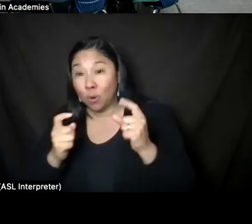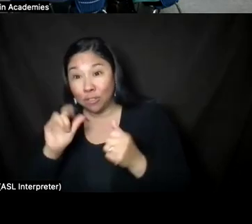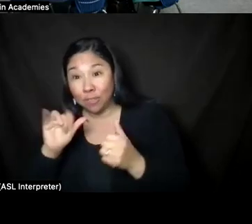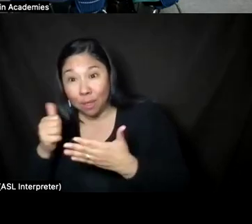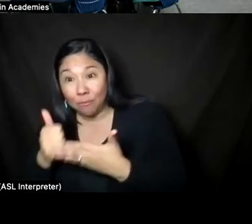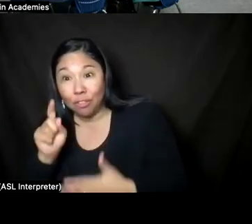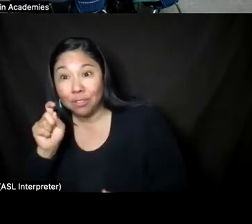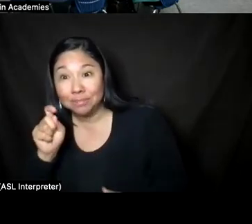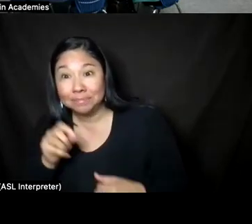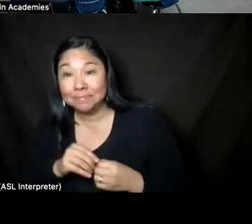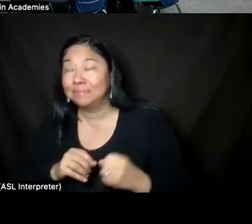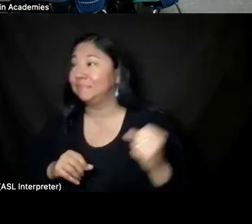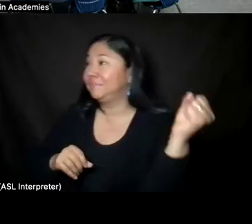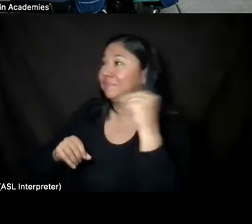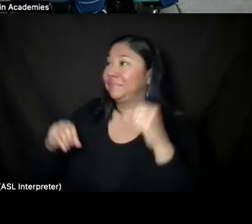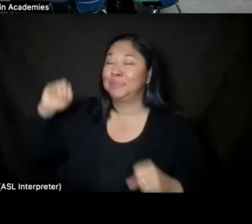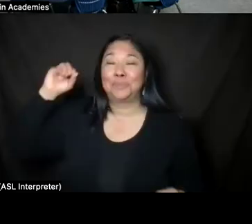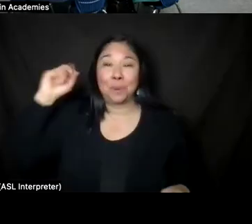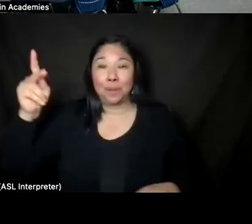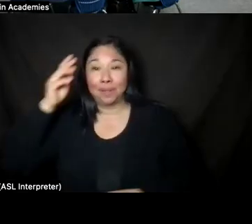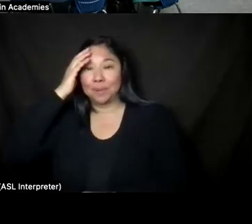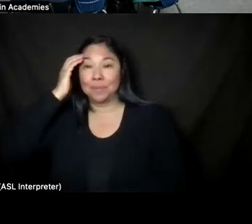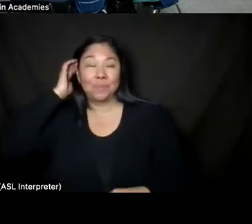Yeah. Okay. Can I hold your baby?